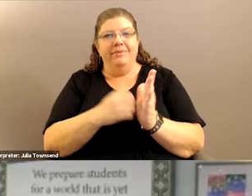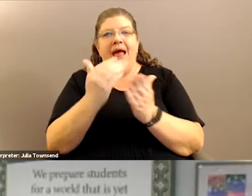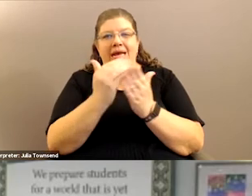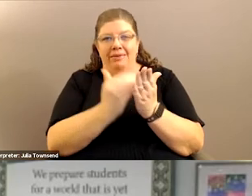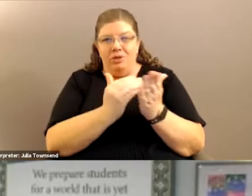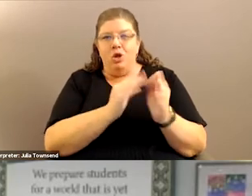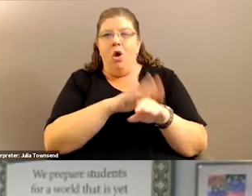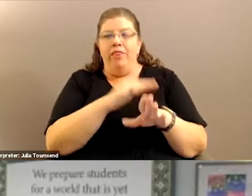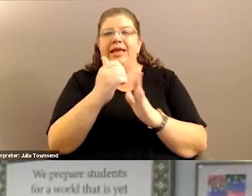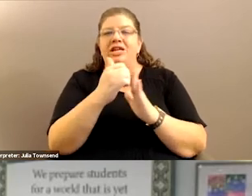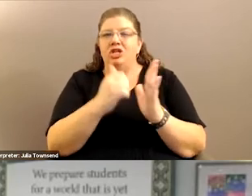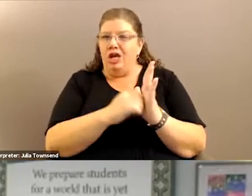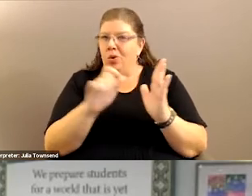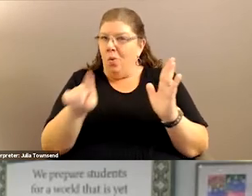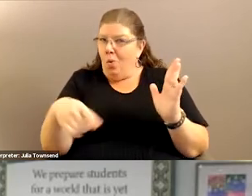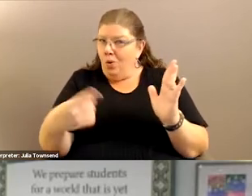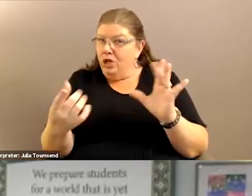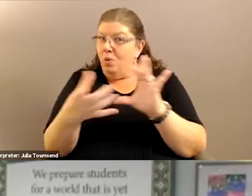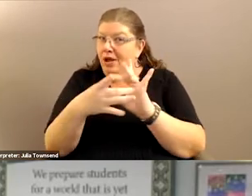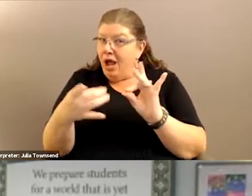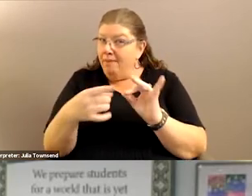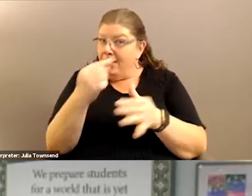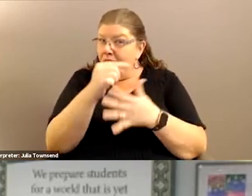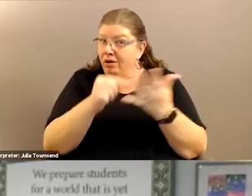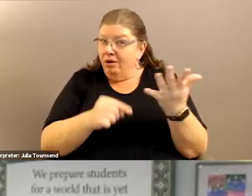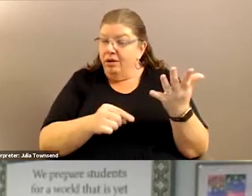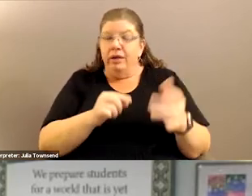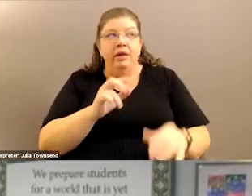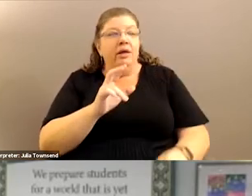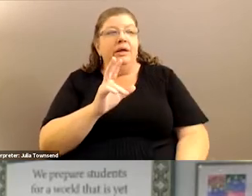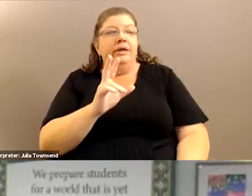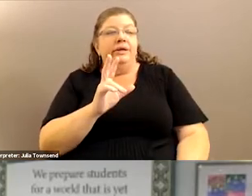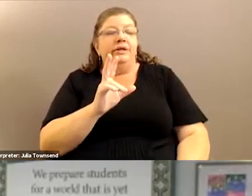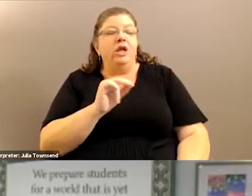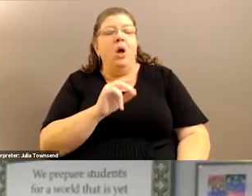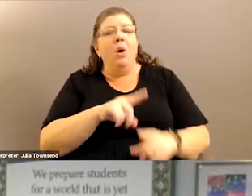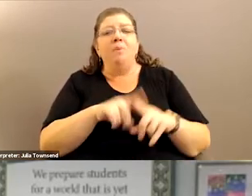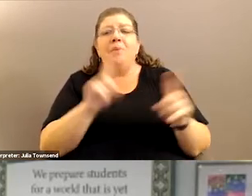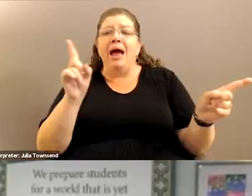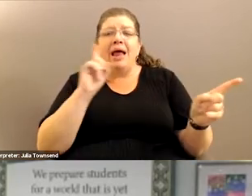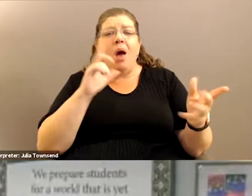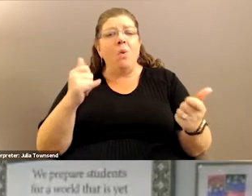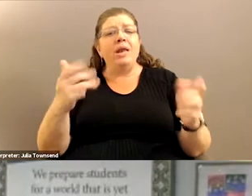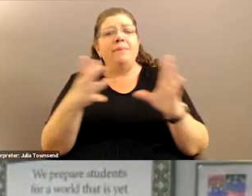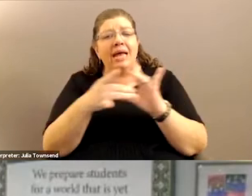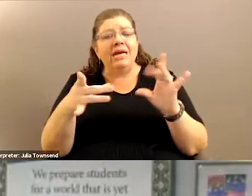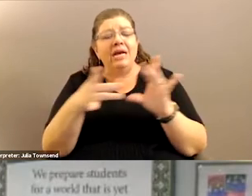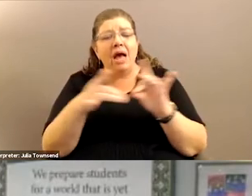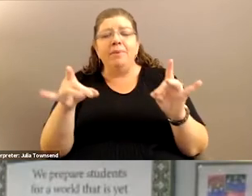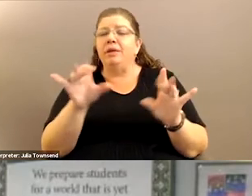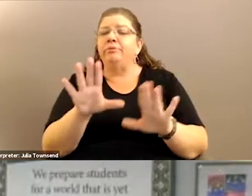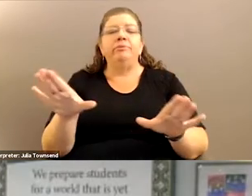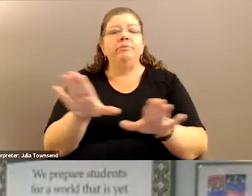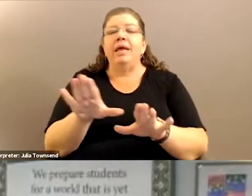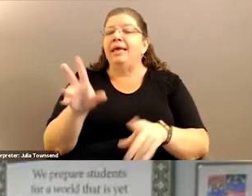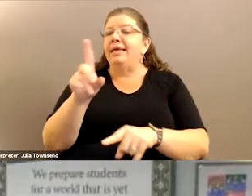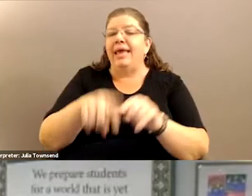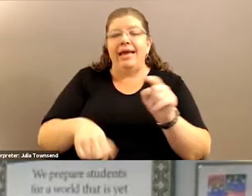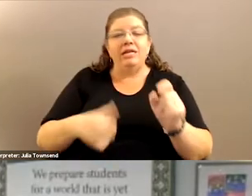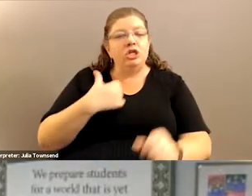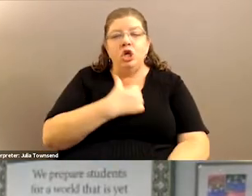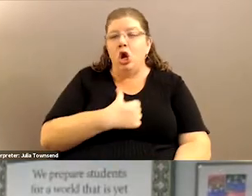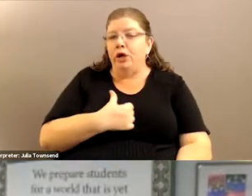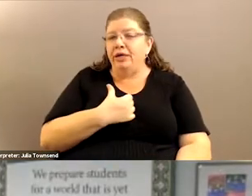items do you have a comment on any of the well i don't know but i do want to make a comment that no sorry we